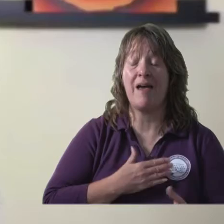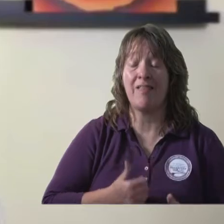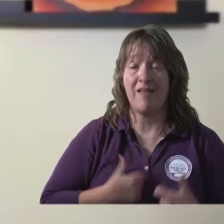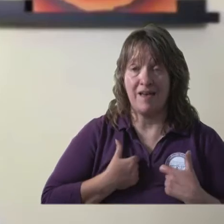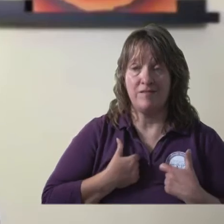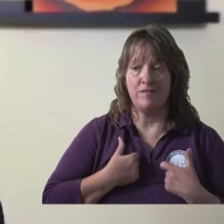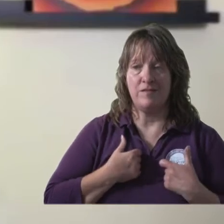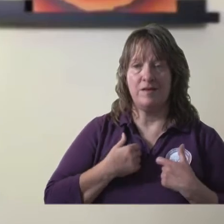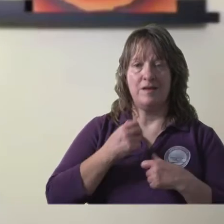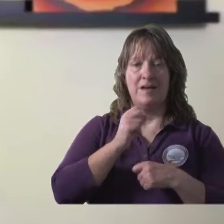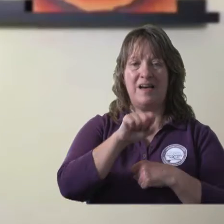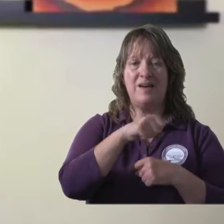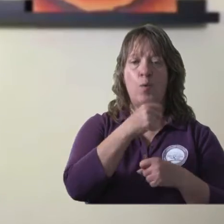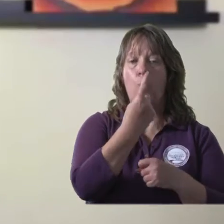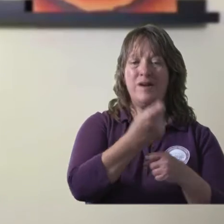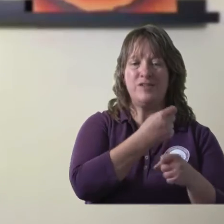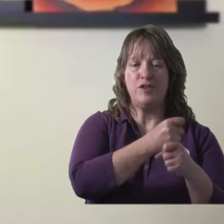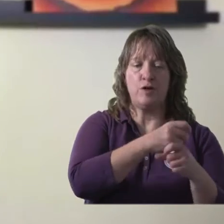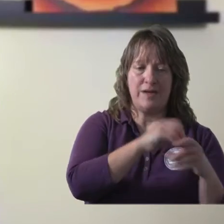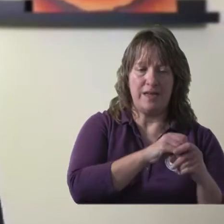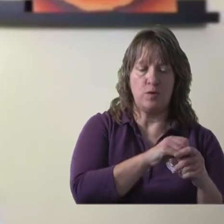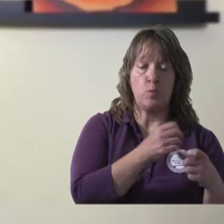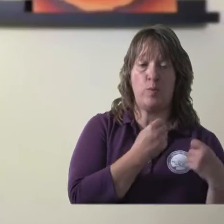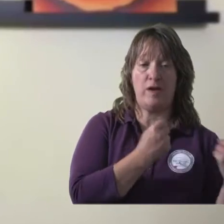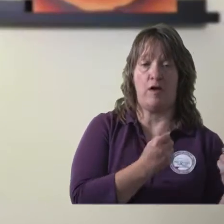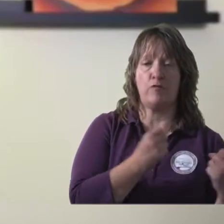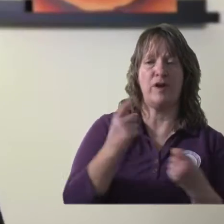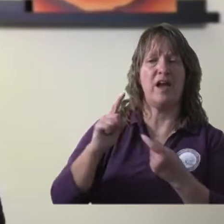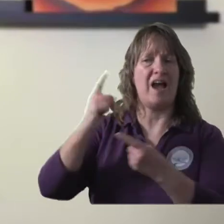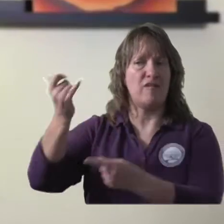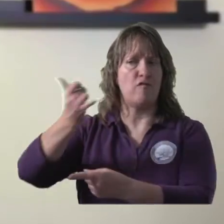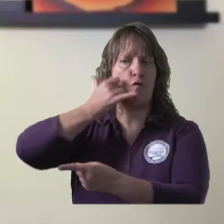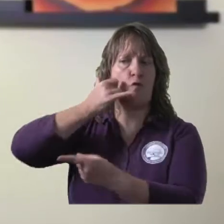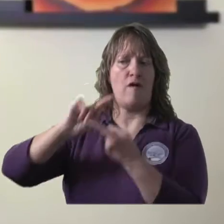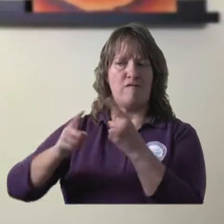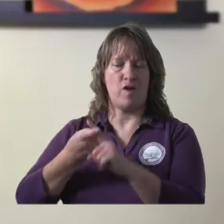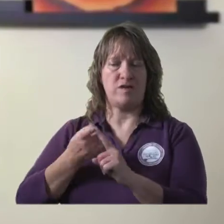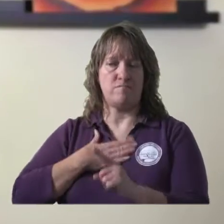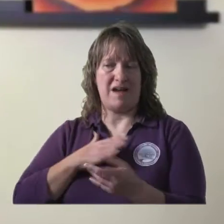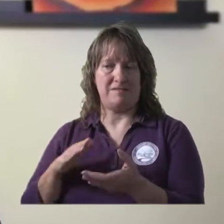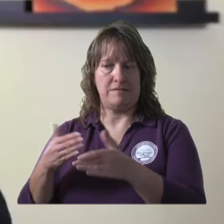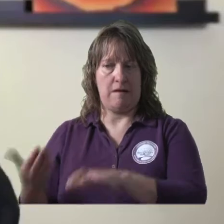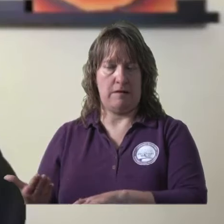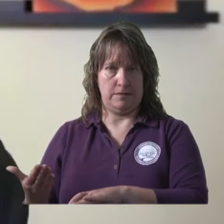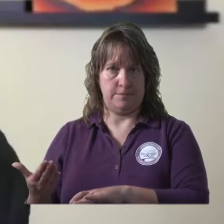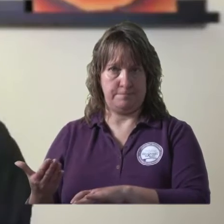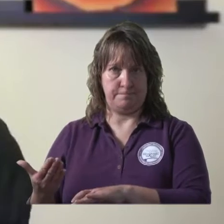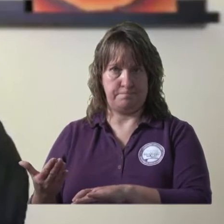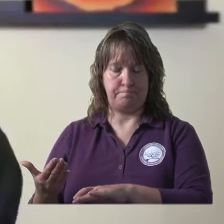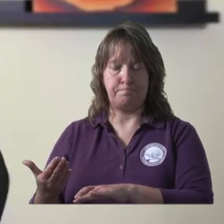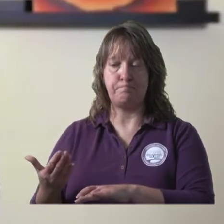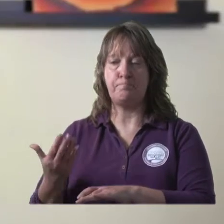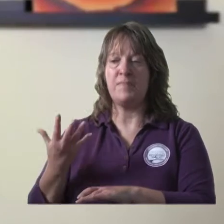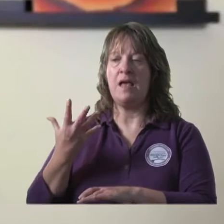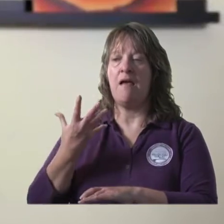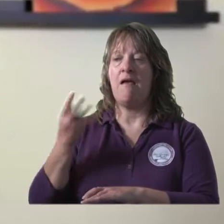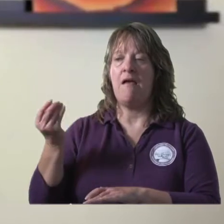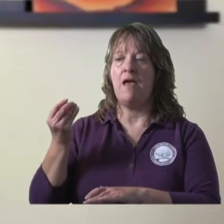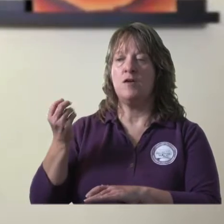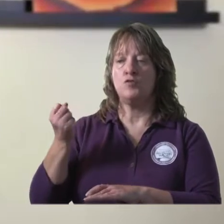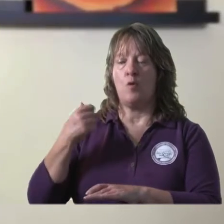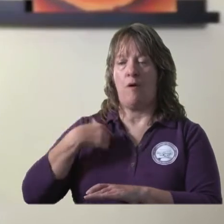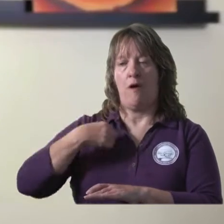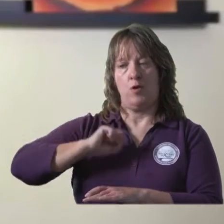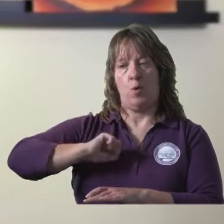year into recovery, I get a phone call. A friend of mine has passed away. And so I go